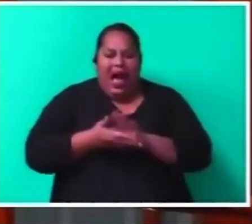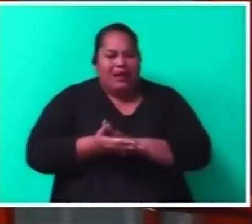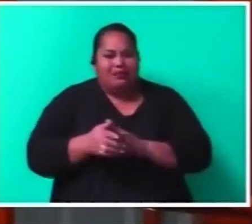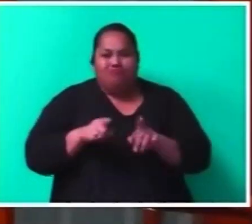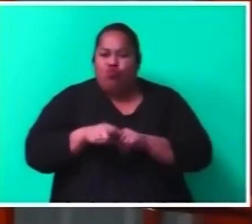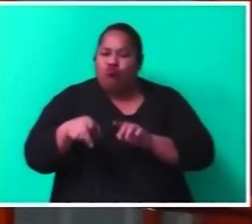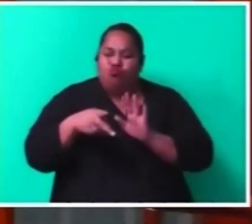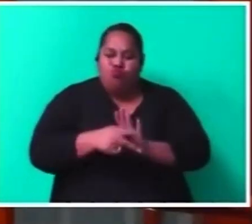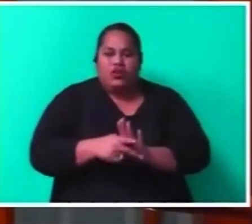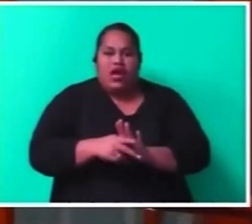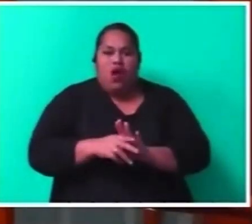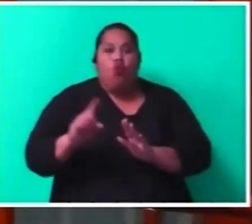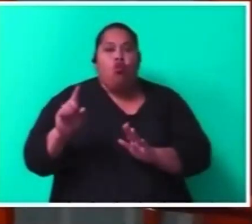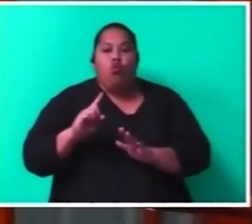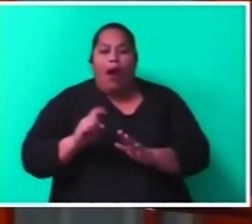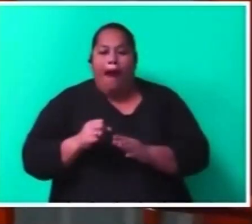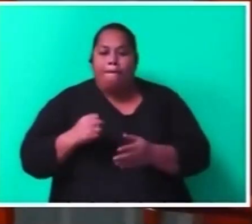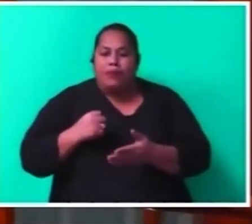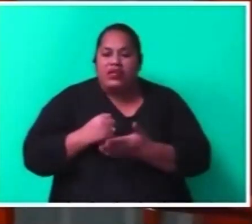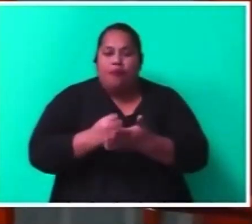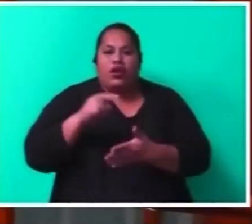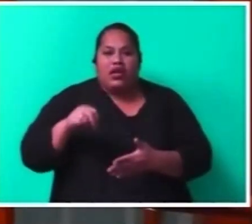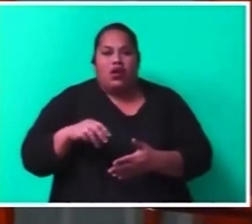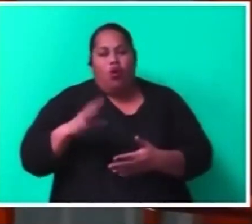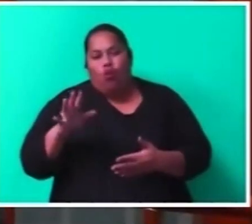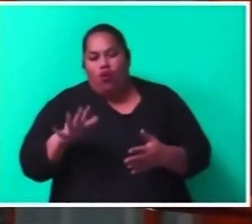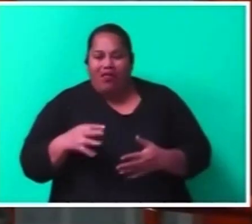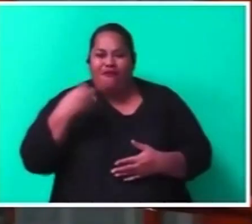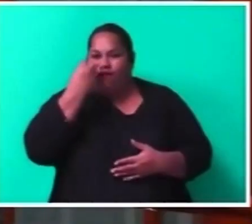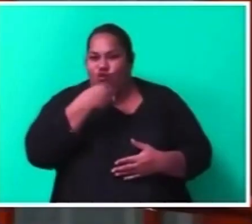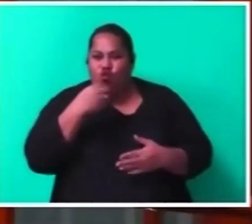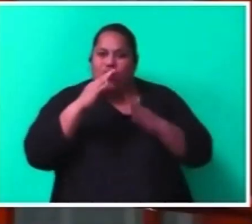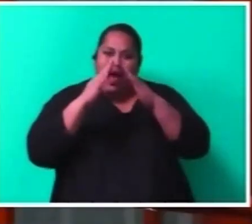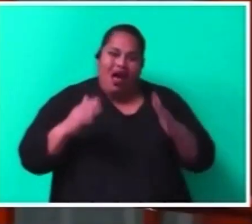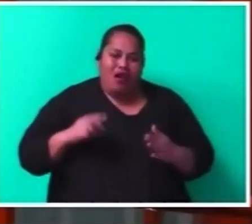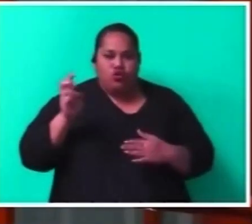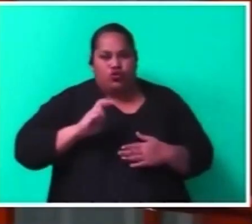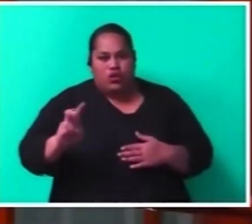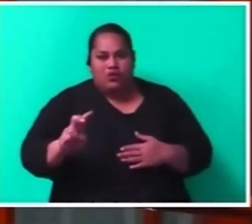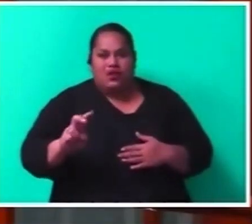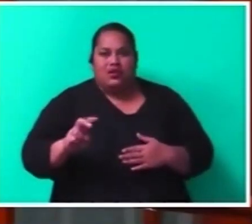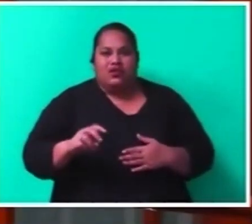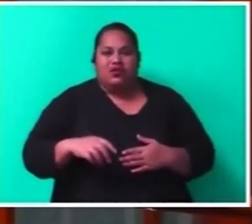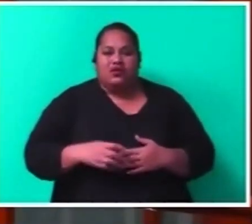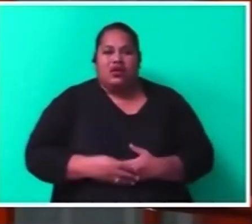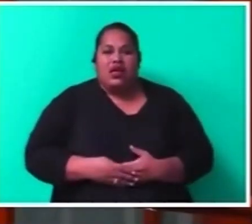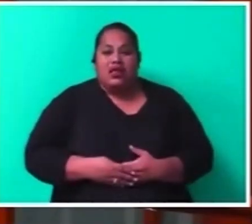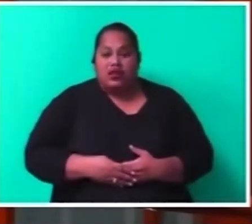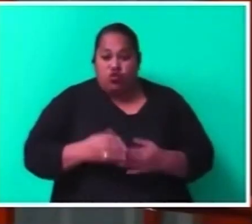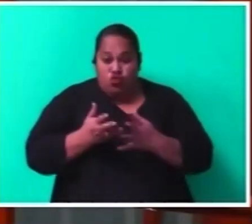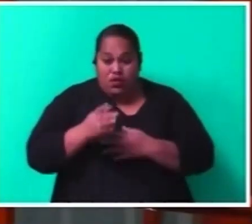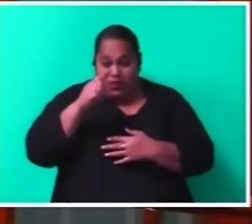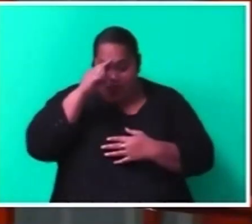is needed, whether in food, transport, housing, or basic services. It is through this understanding that government has